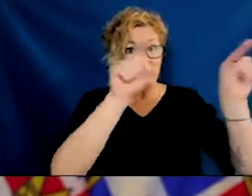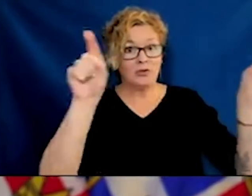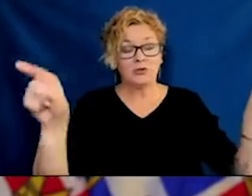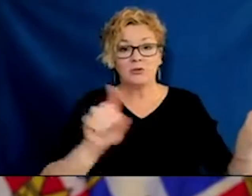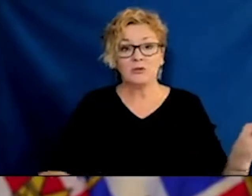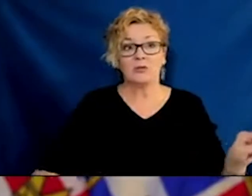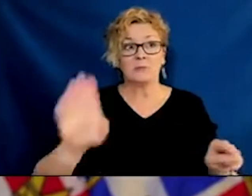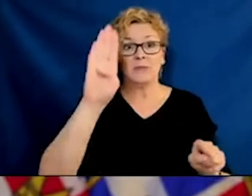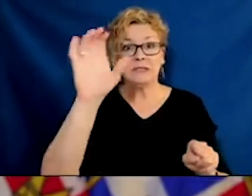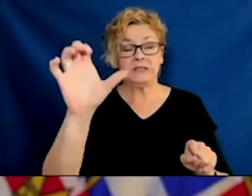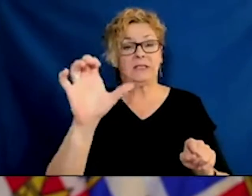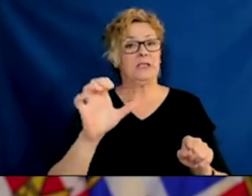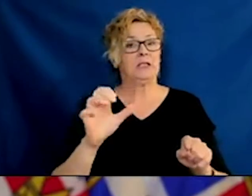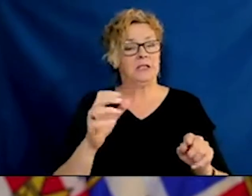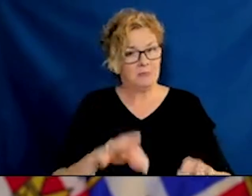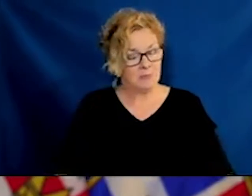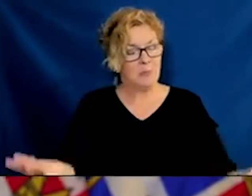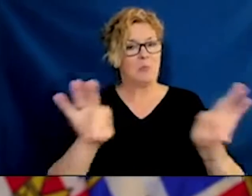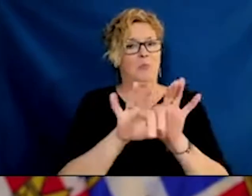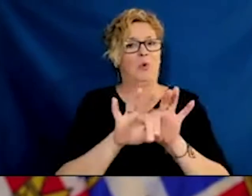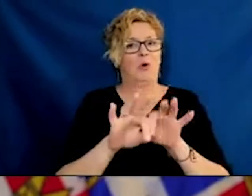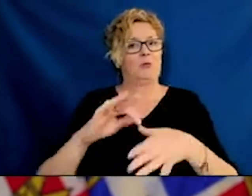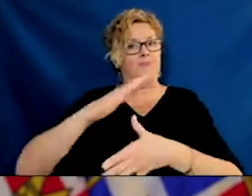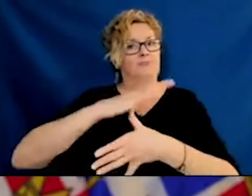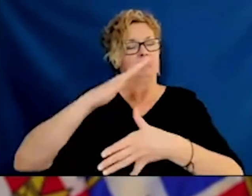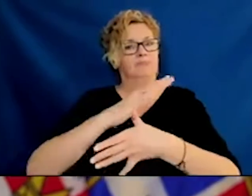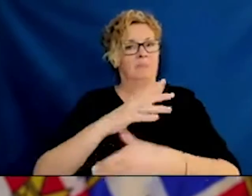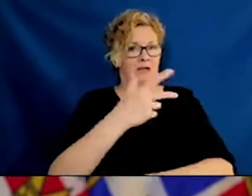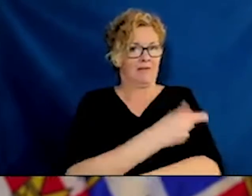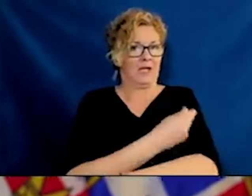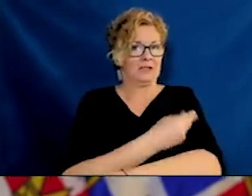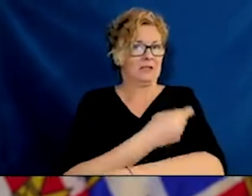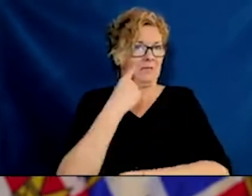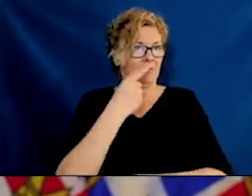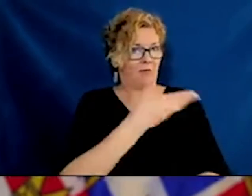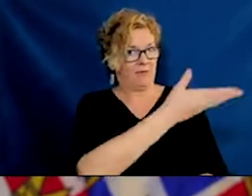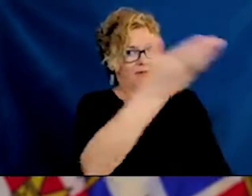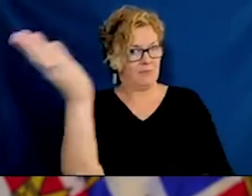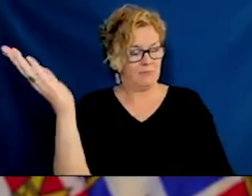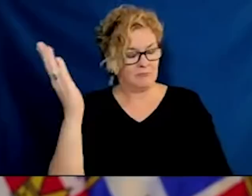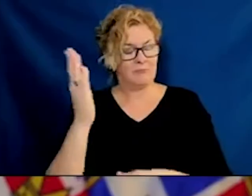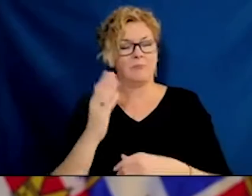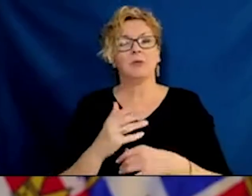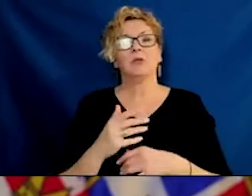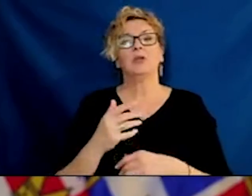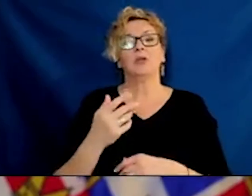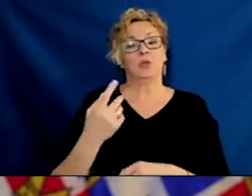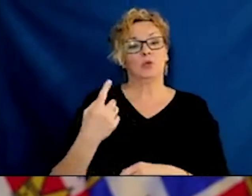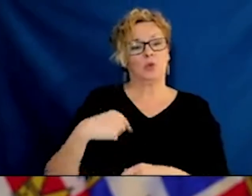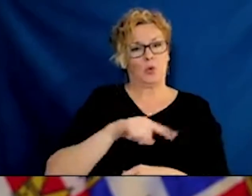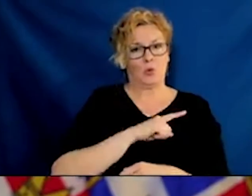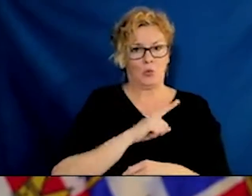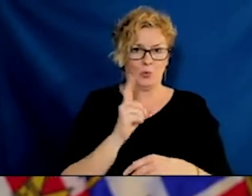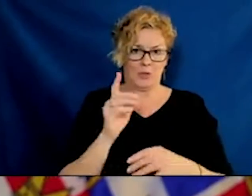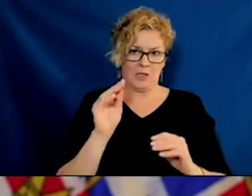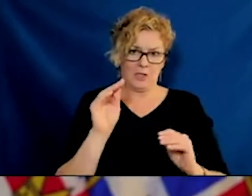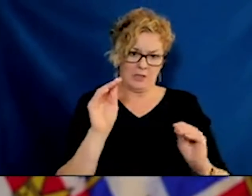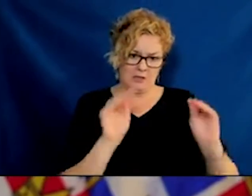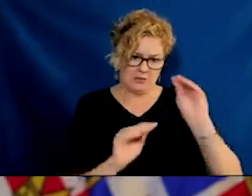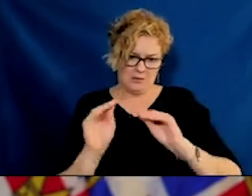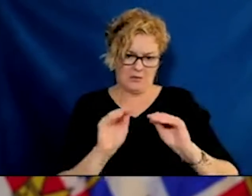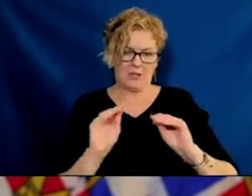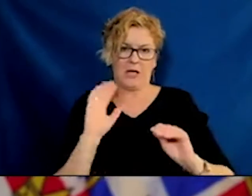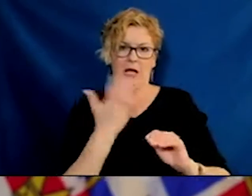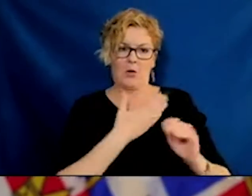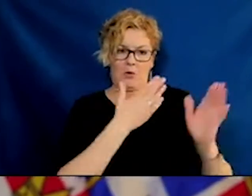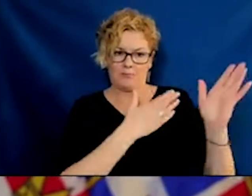control. It's about choosing in the short term to give more people this protection from dose 1